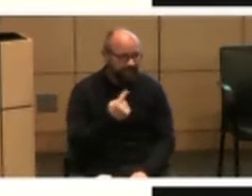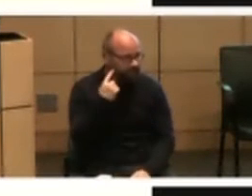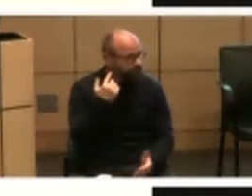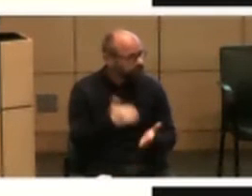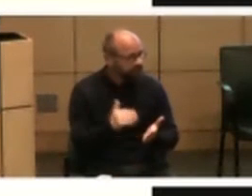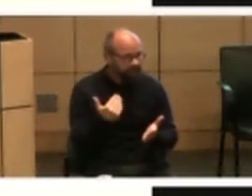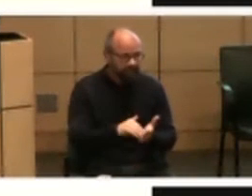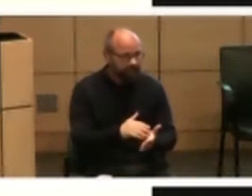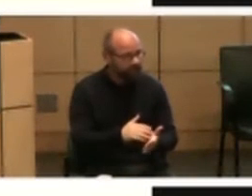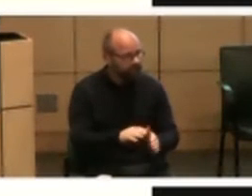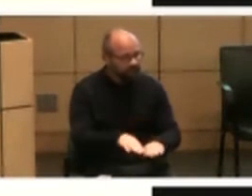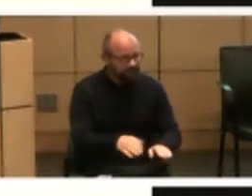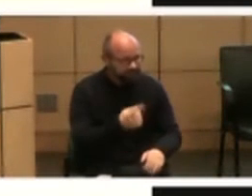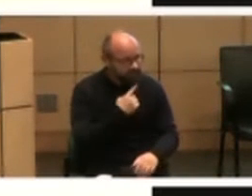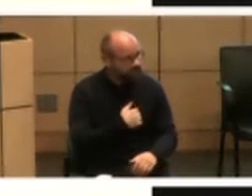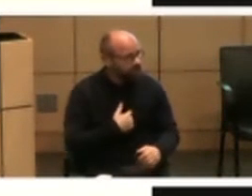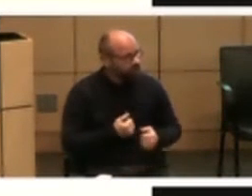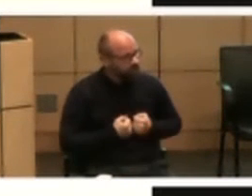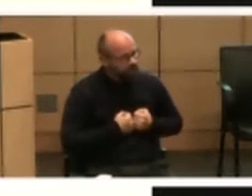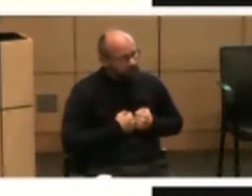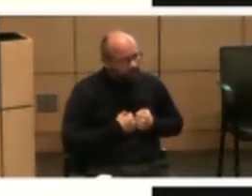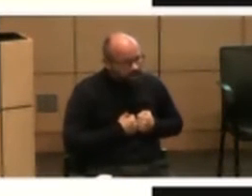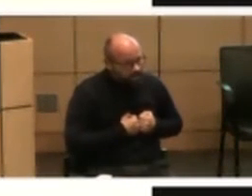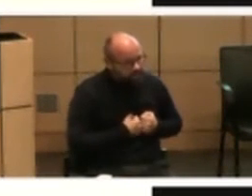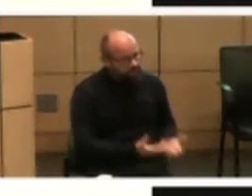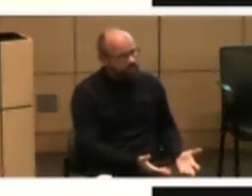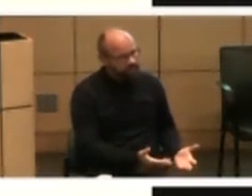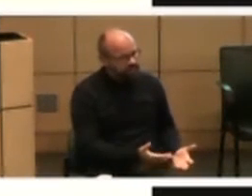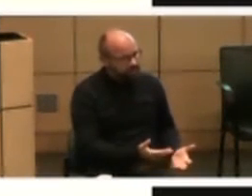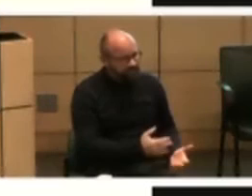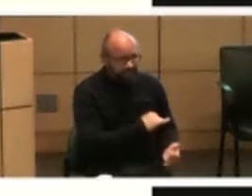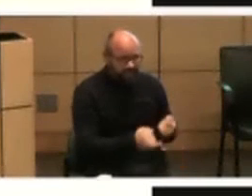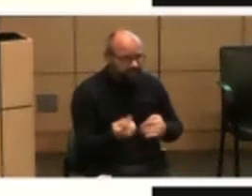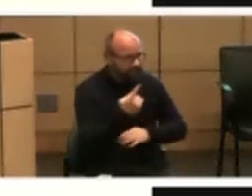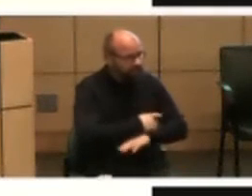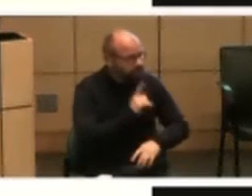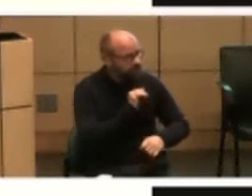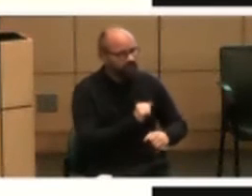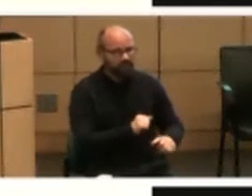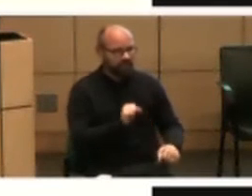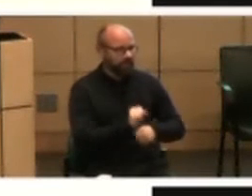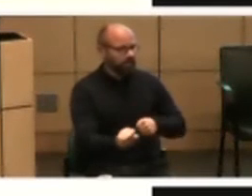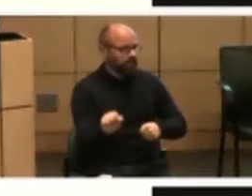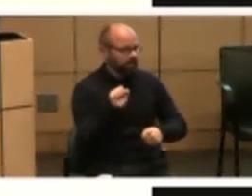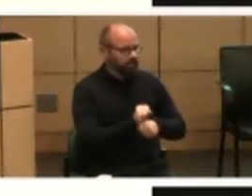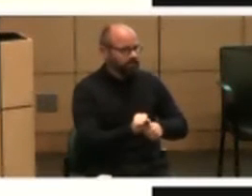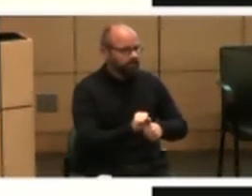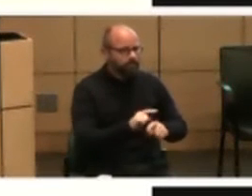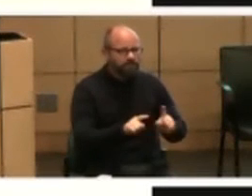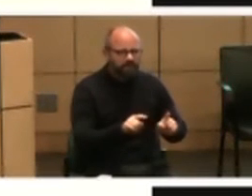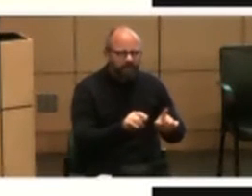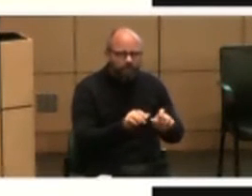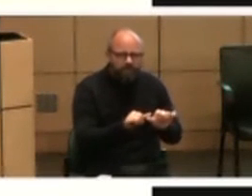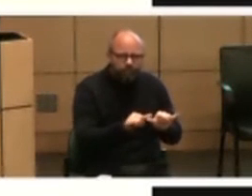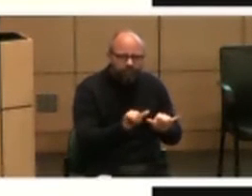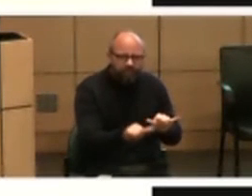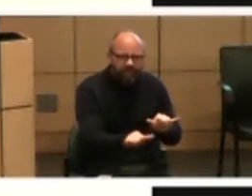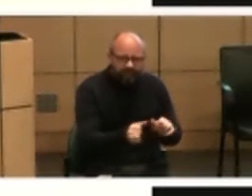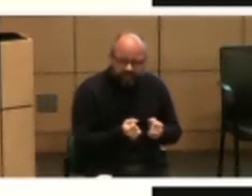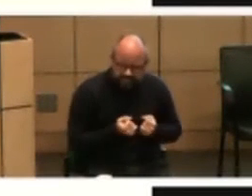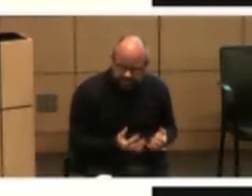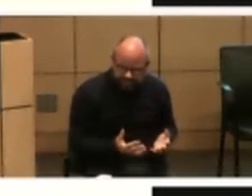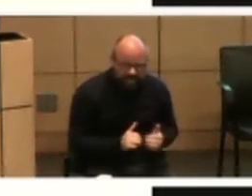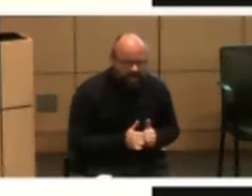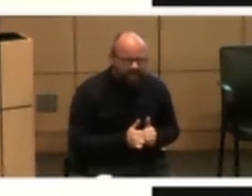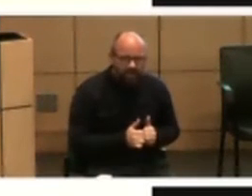say how fatigued they were at the end of the day. And yet we haven't as a field got a great measure yet to capture that, but people are really working on that because I